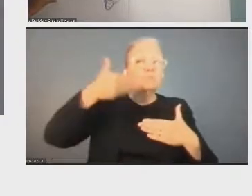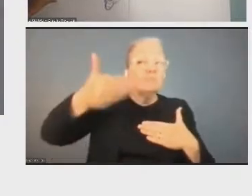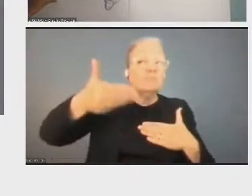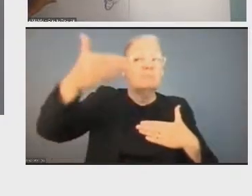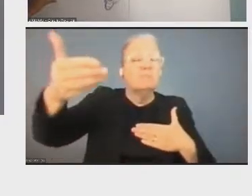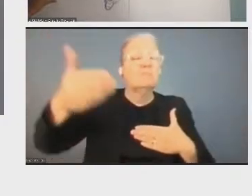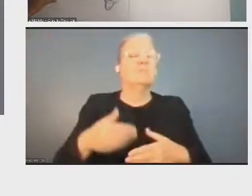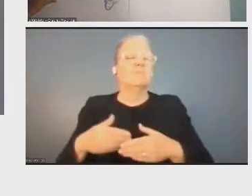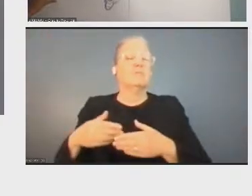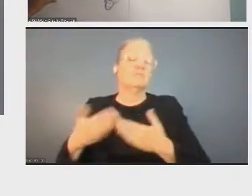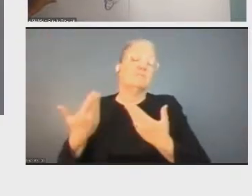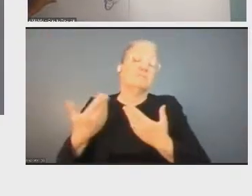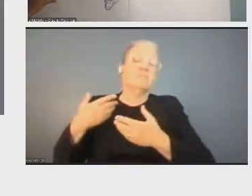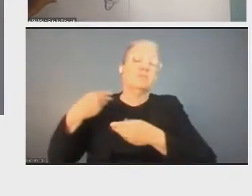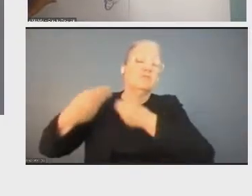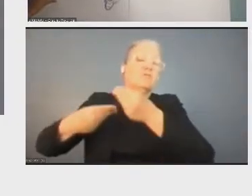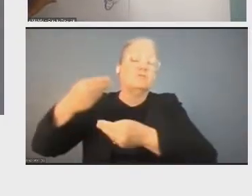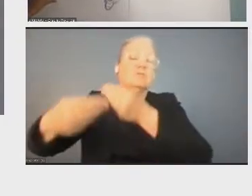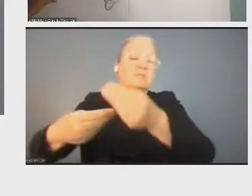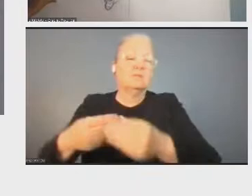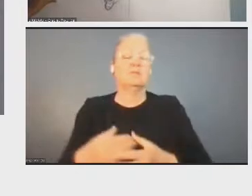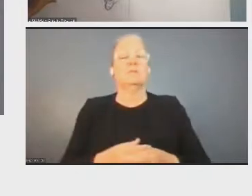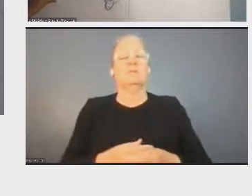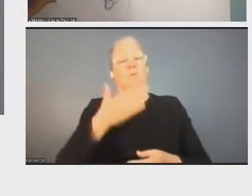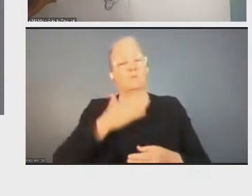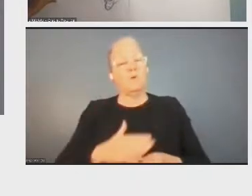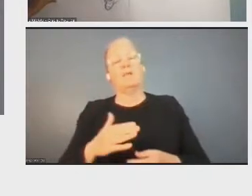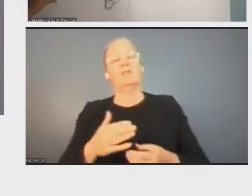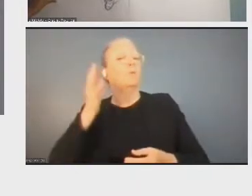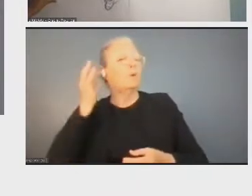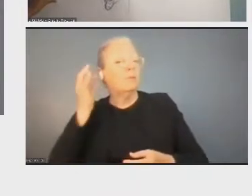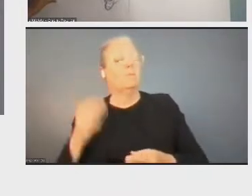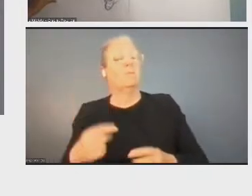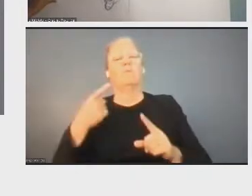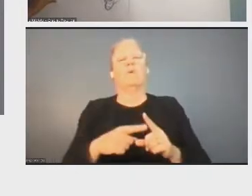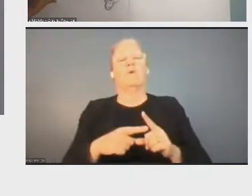the direct participation of women and girls.